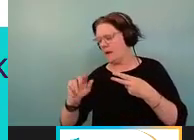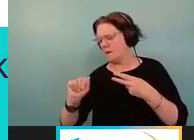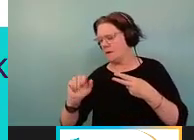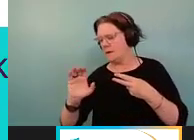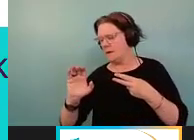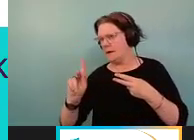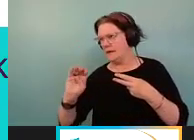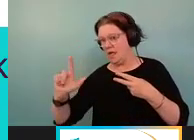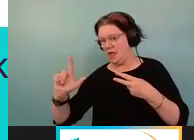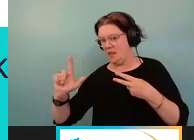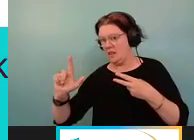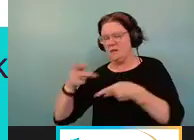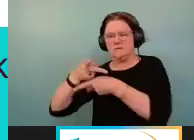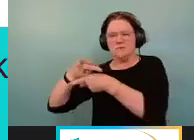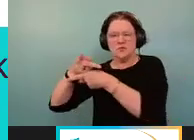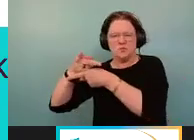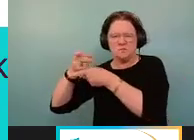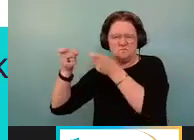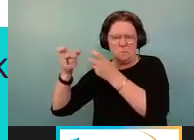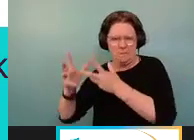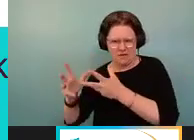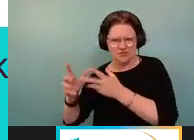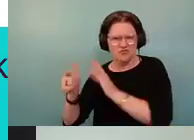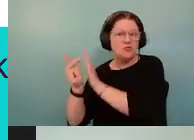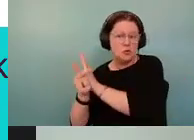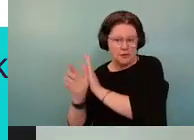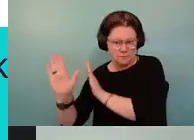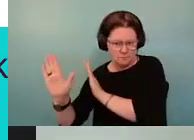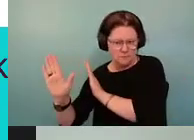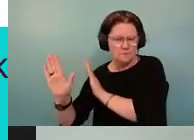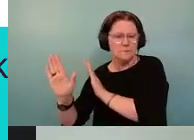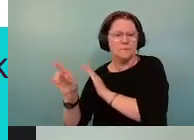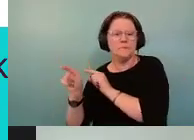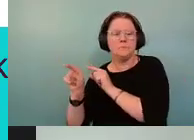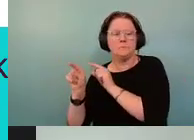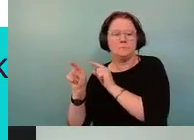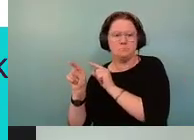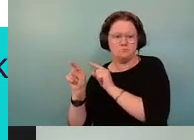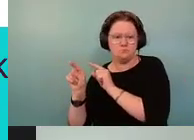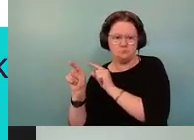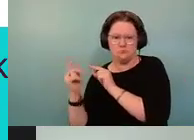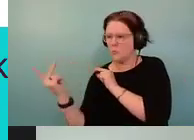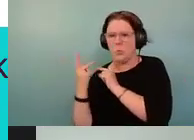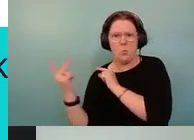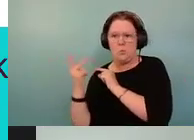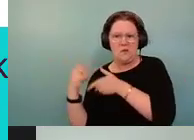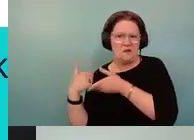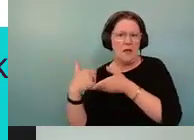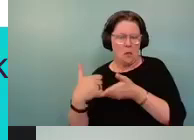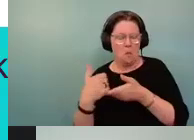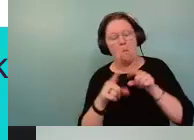supervising managing attorney. And she can get